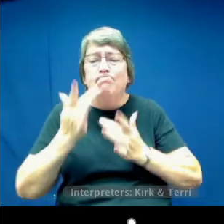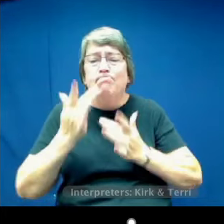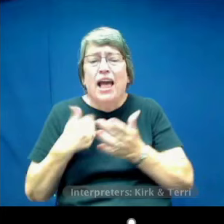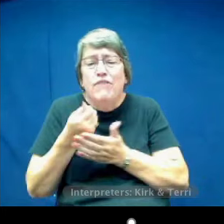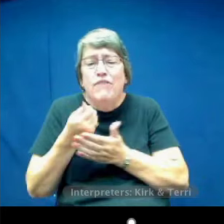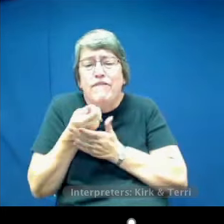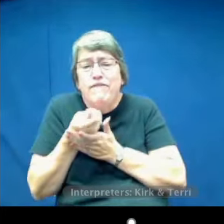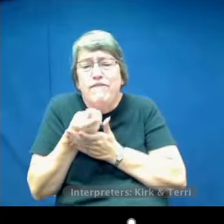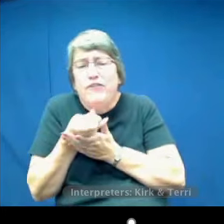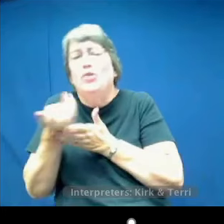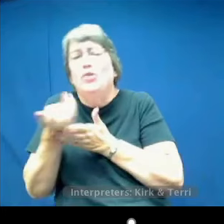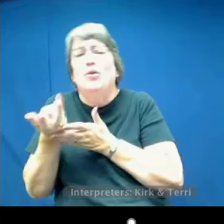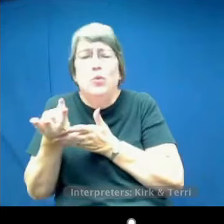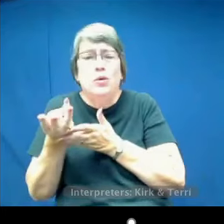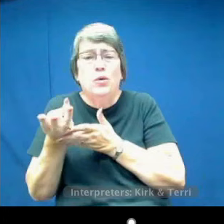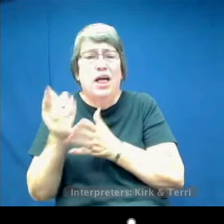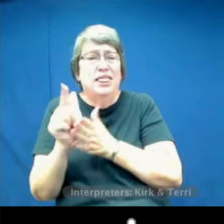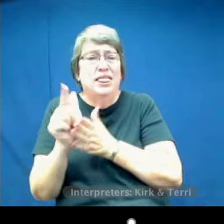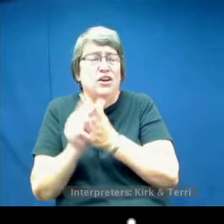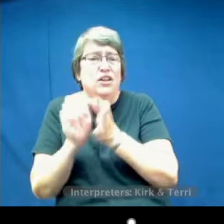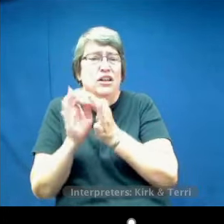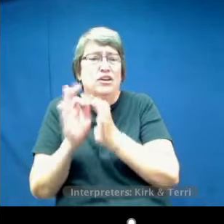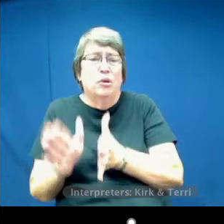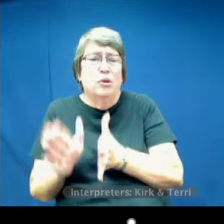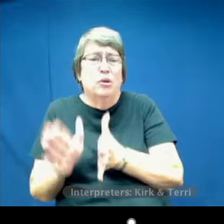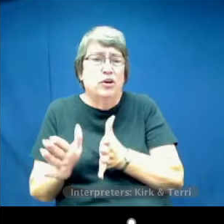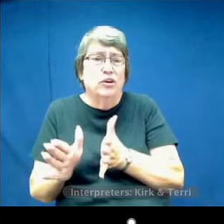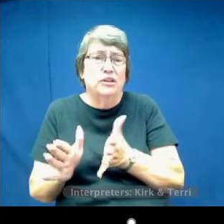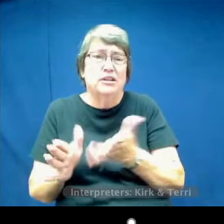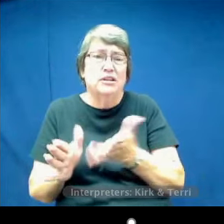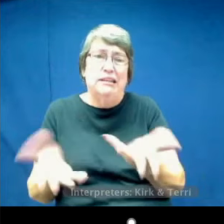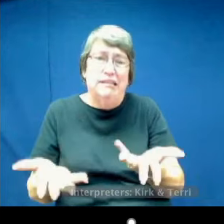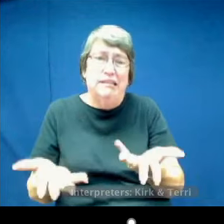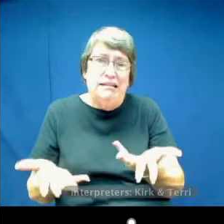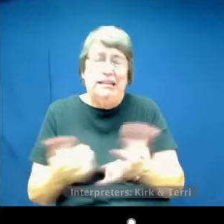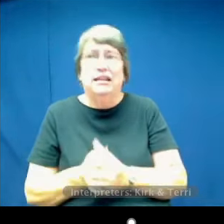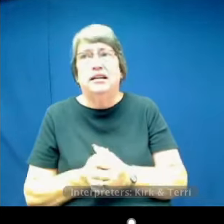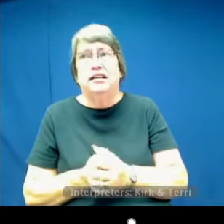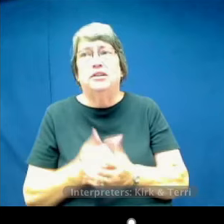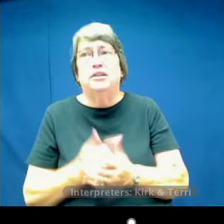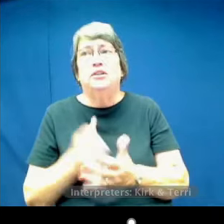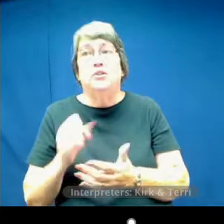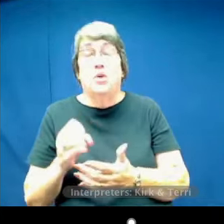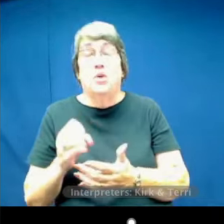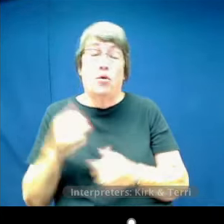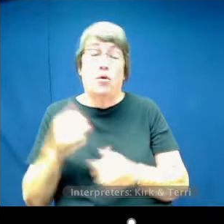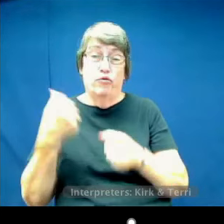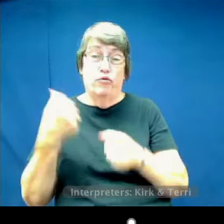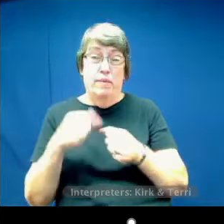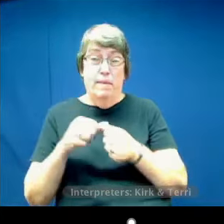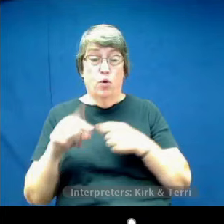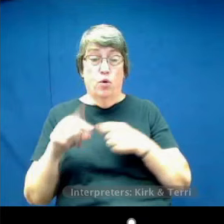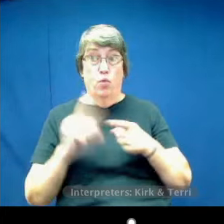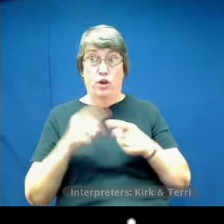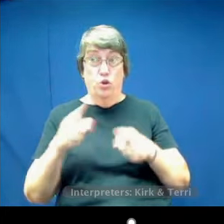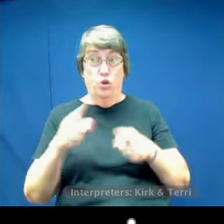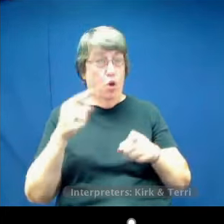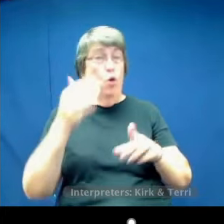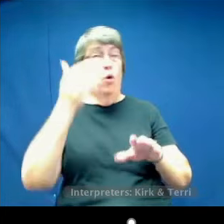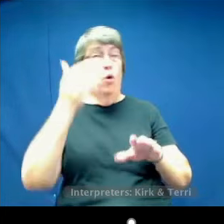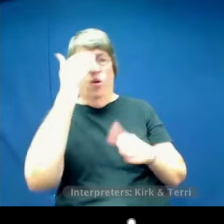where there isn't a whole lot of interpreters or a lot of interpreters, which is nowhere. So just to keep in mind when you're staffing those cases, it's very easy